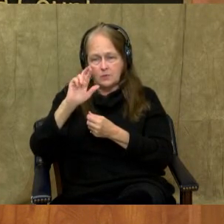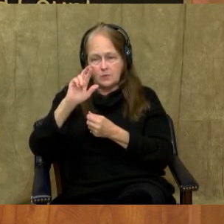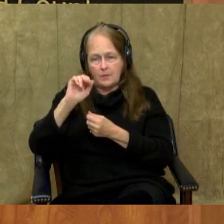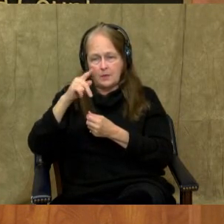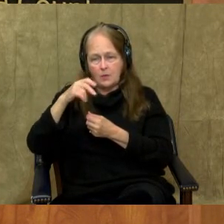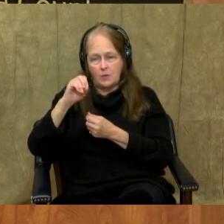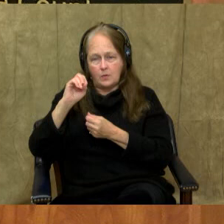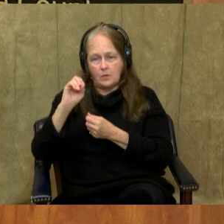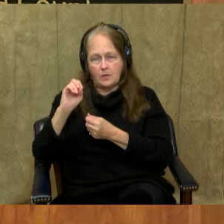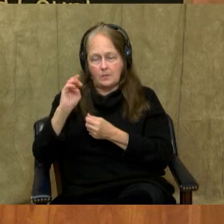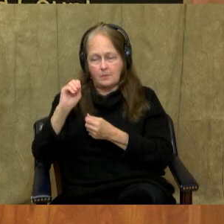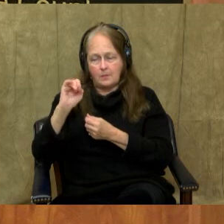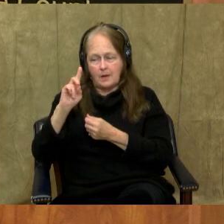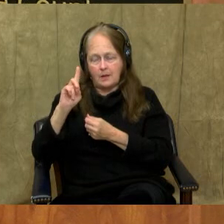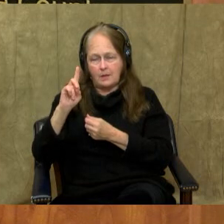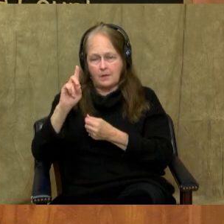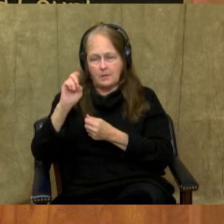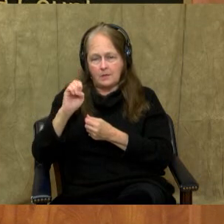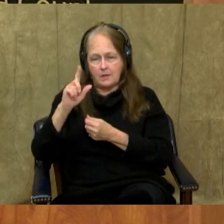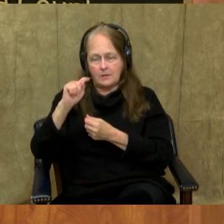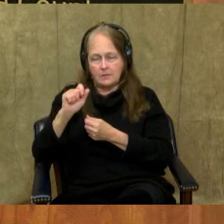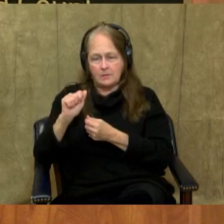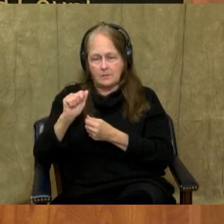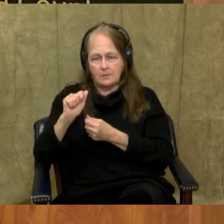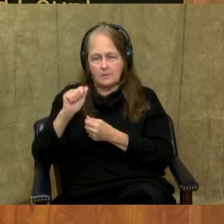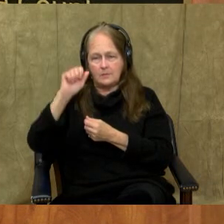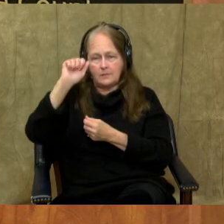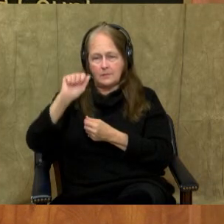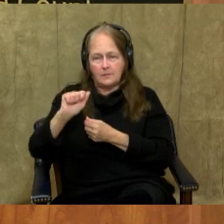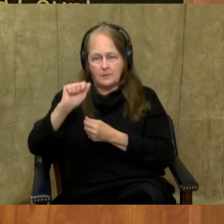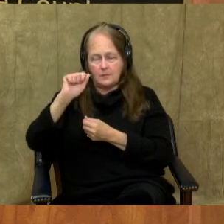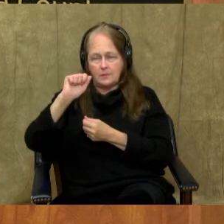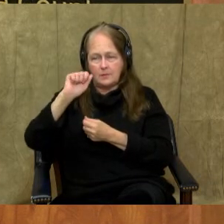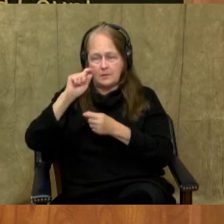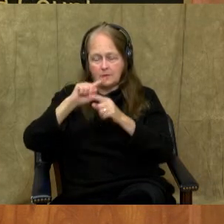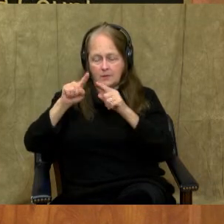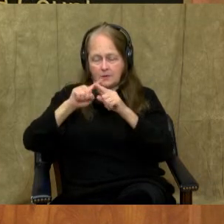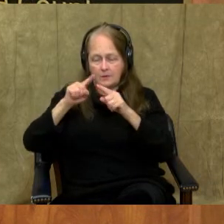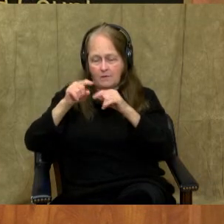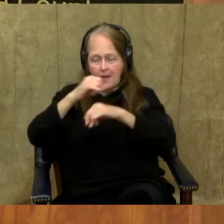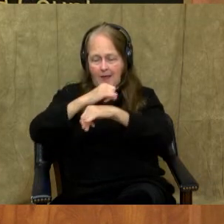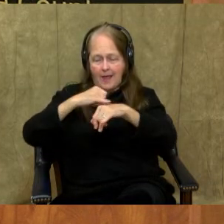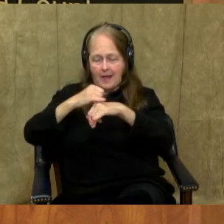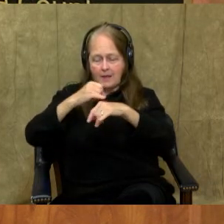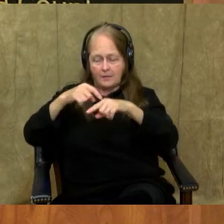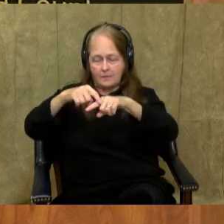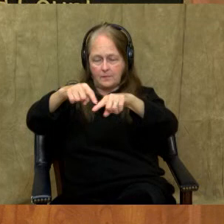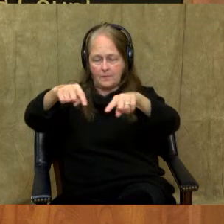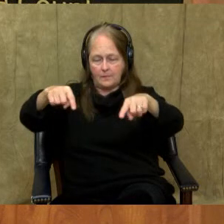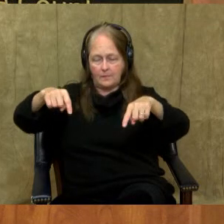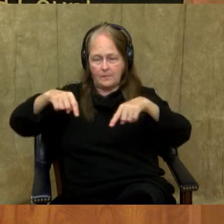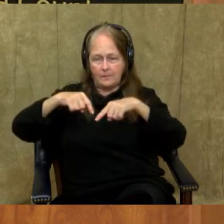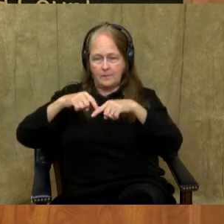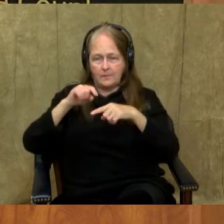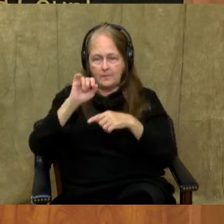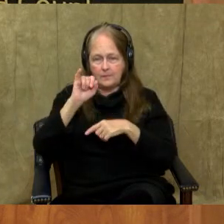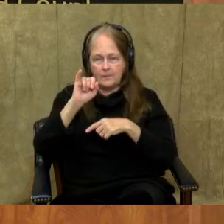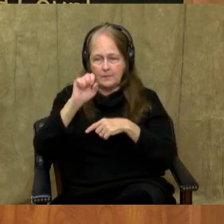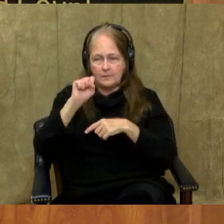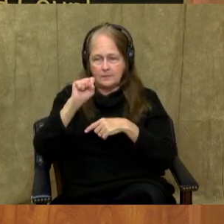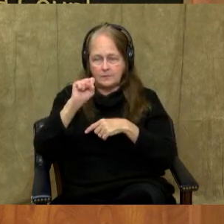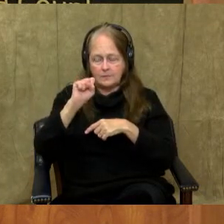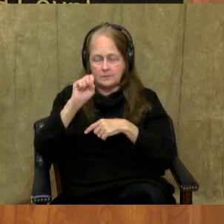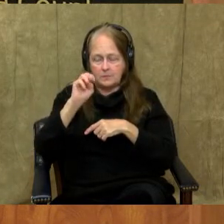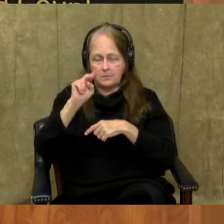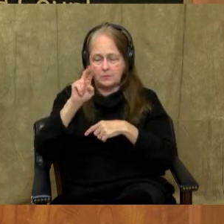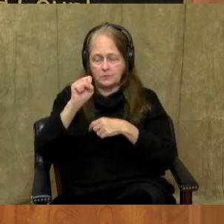or delta. And you guessed it, it's an archipelago. Remember, a chain of islands. If you forgot what isthmus was, an isthmus is that